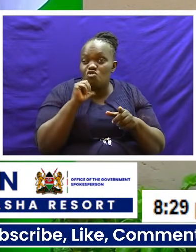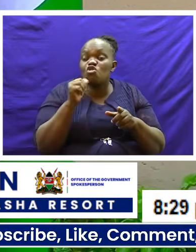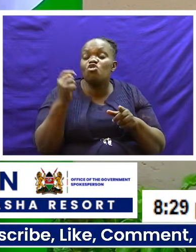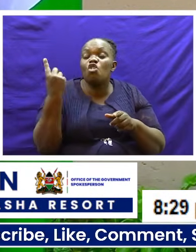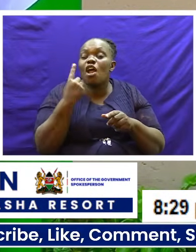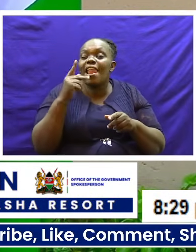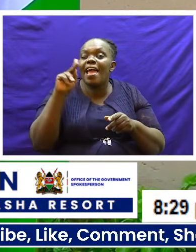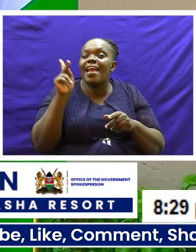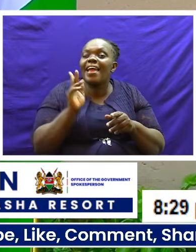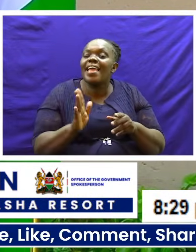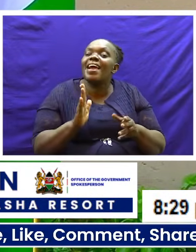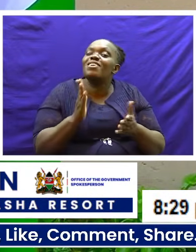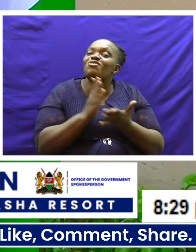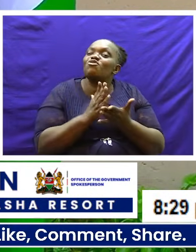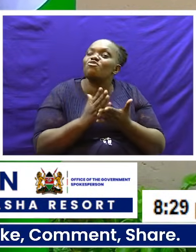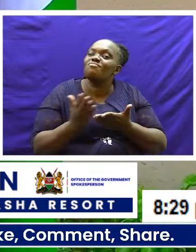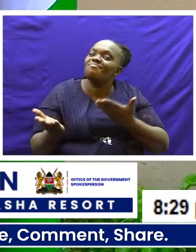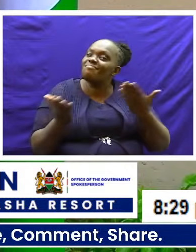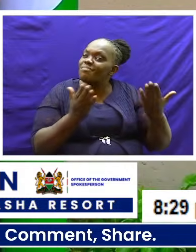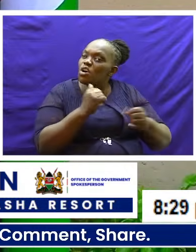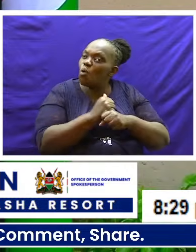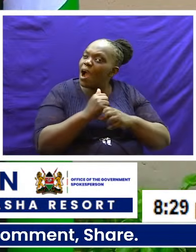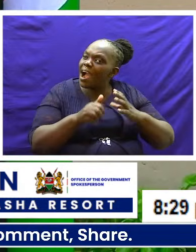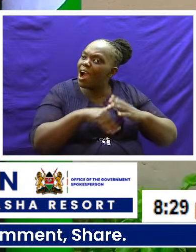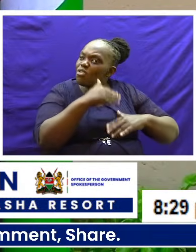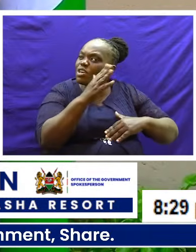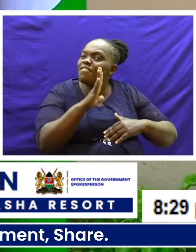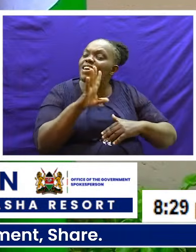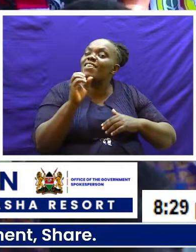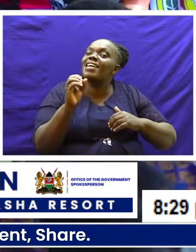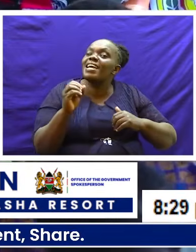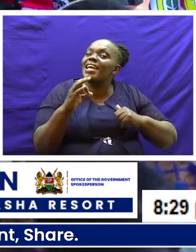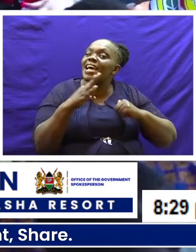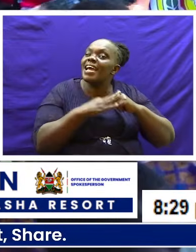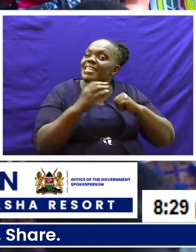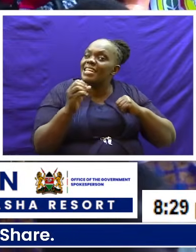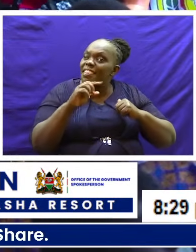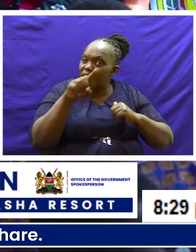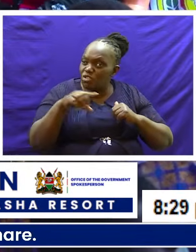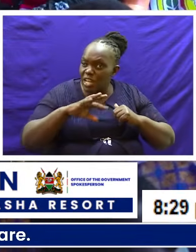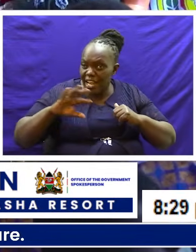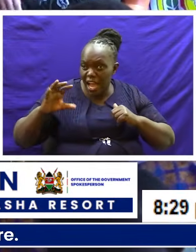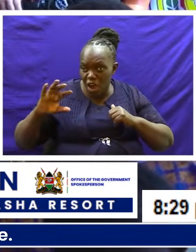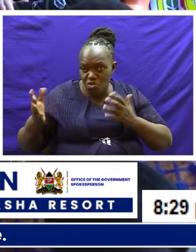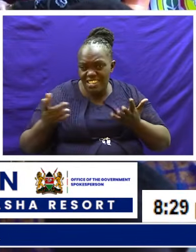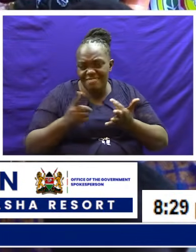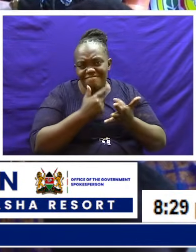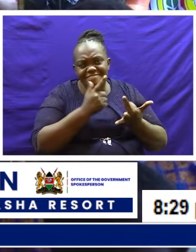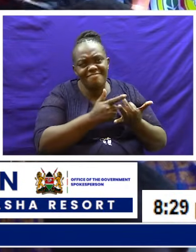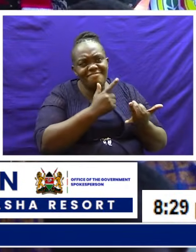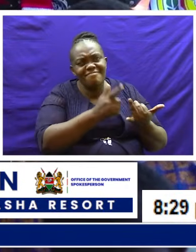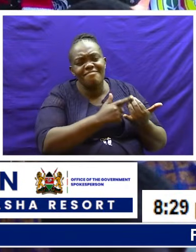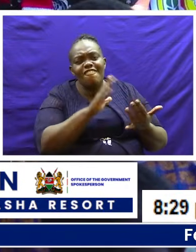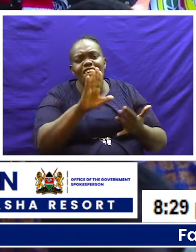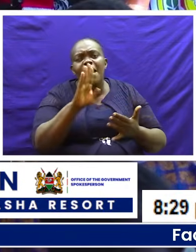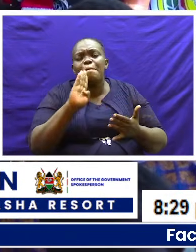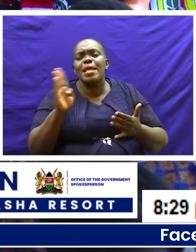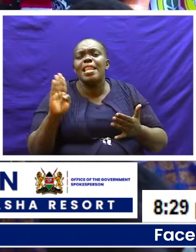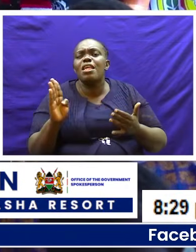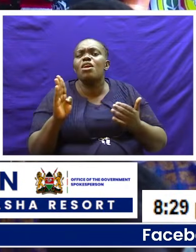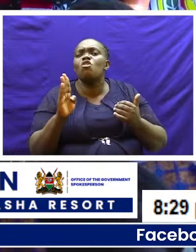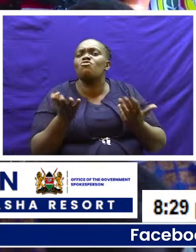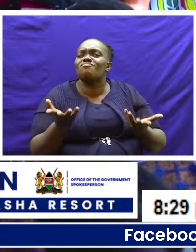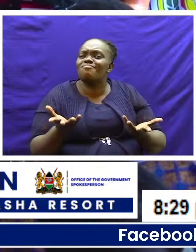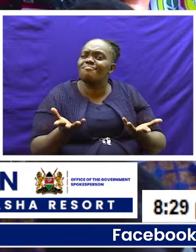market, we're also exporting labor. Precisely. We've been able to do 580,000 youths and counting so far. Yeah. They are giving us over 5 billion, over 660 billion.